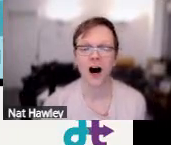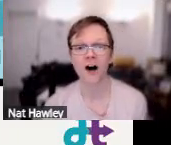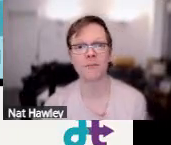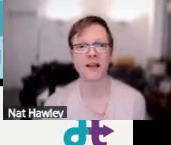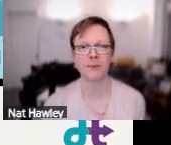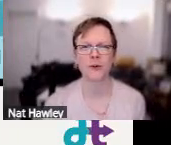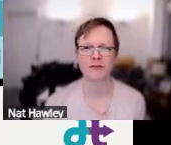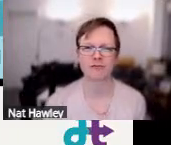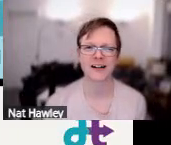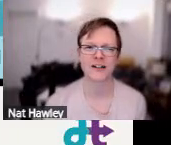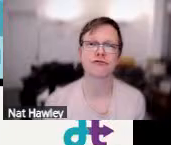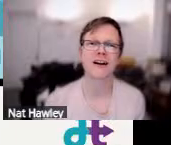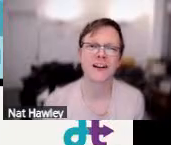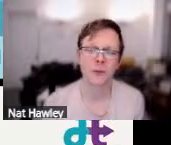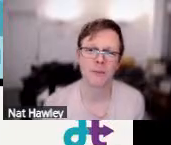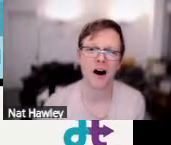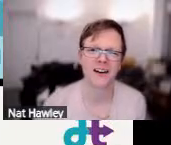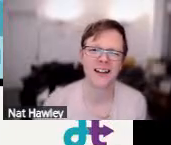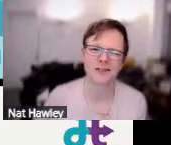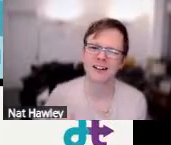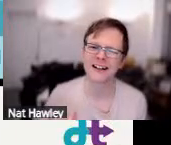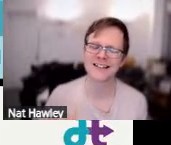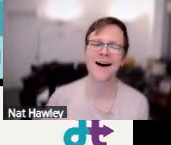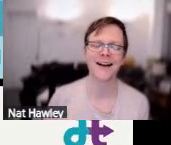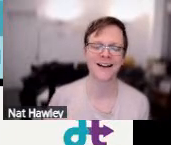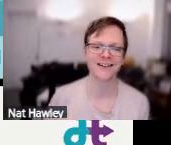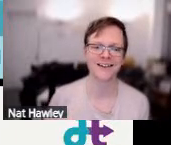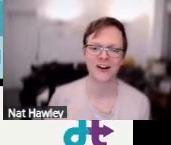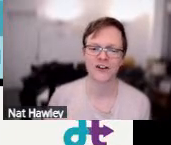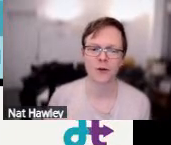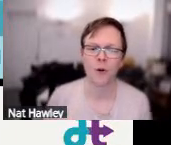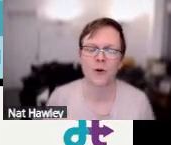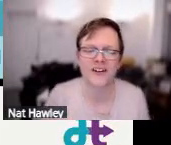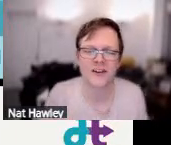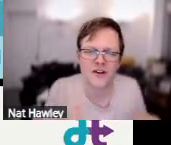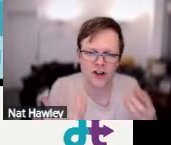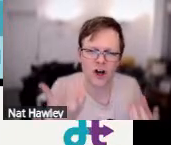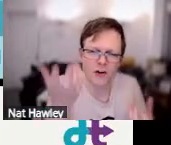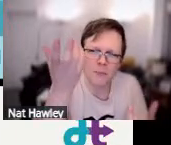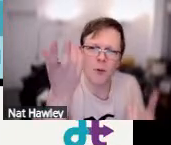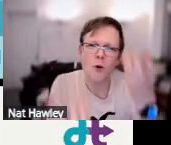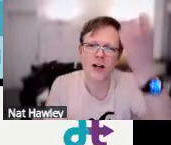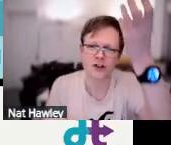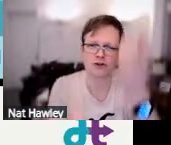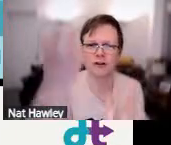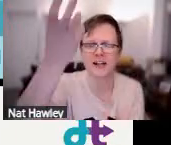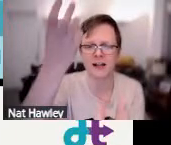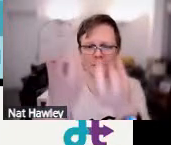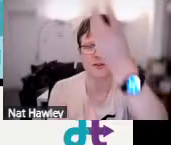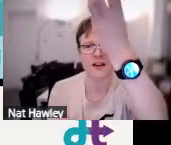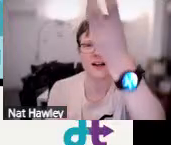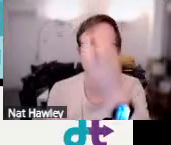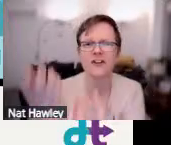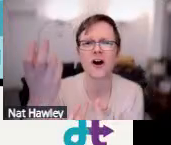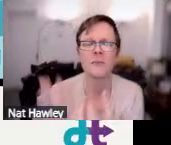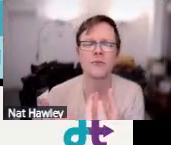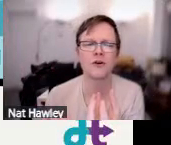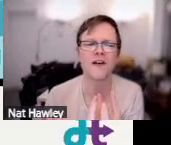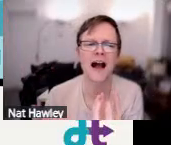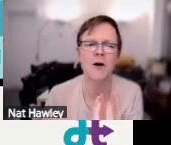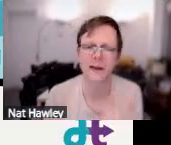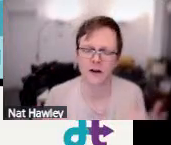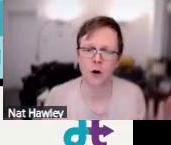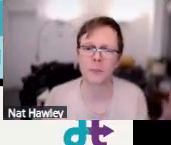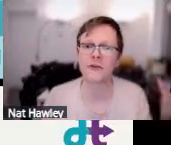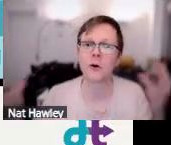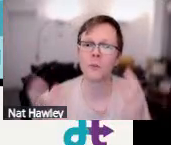parties. Other people get really drained with parties and really tired. So autism is just kind of more extremes in terms of